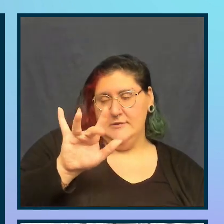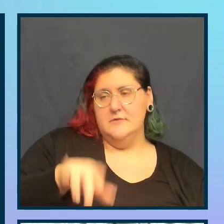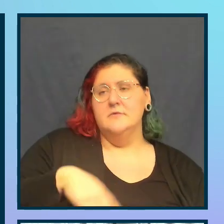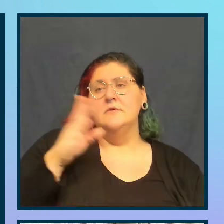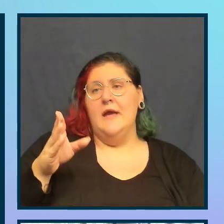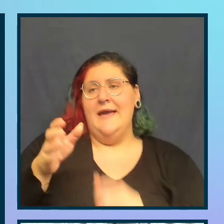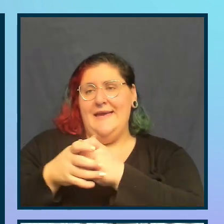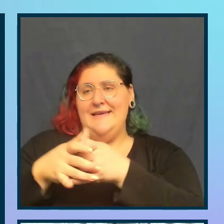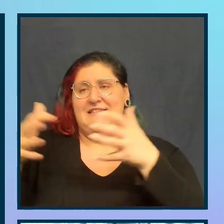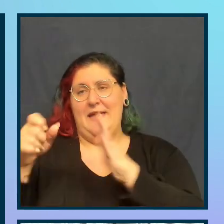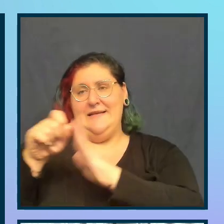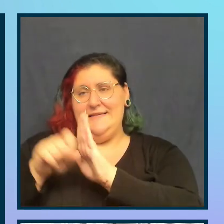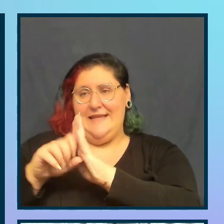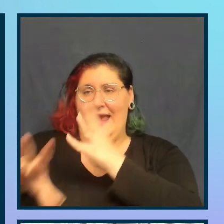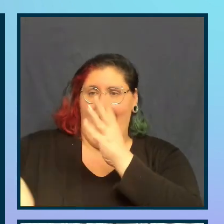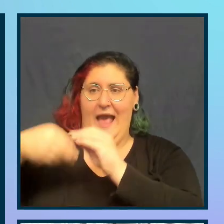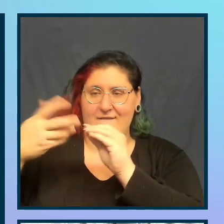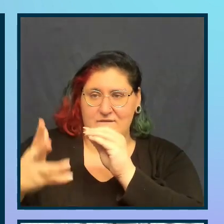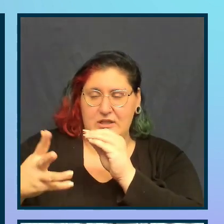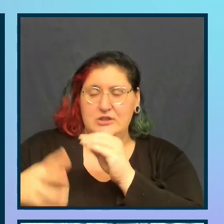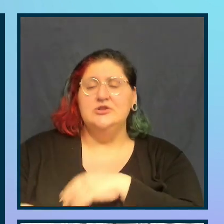expand it out, see that it now has the correct attribute.